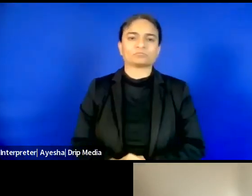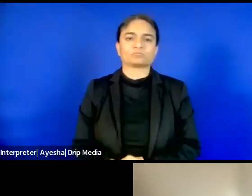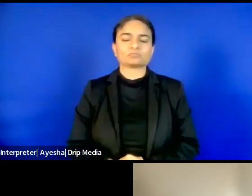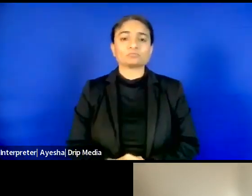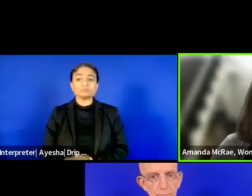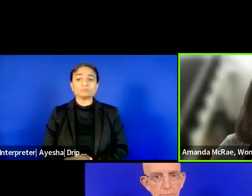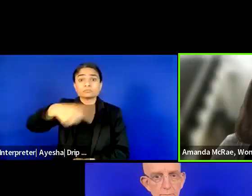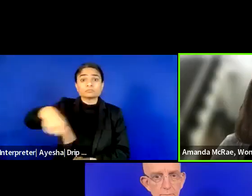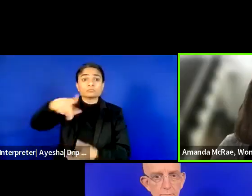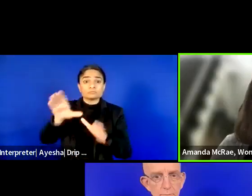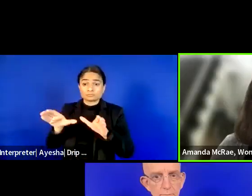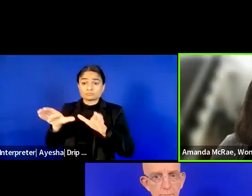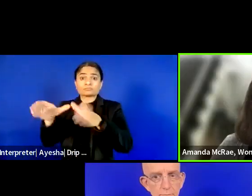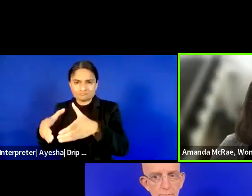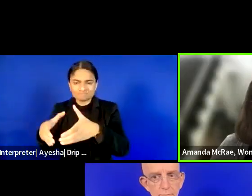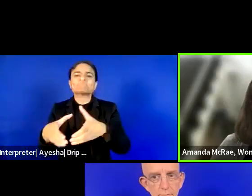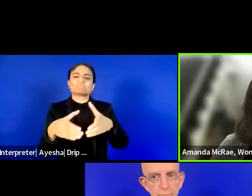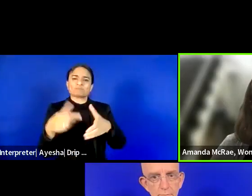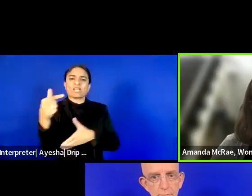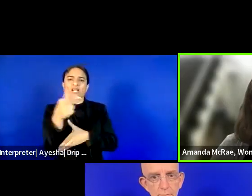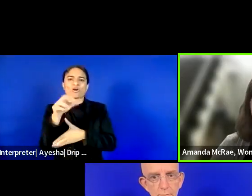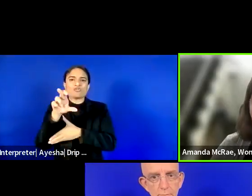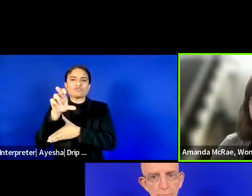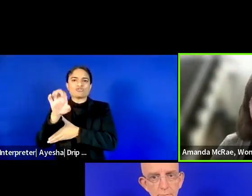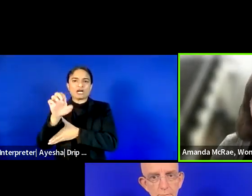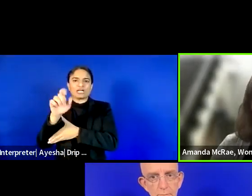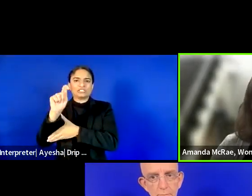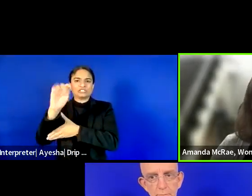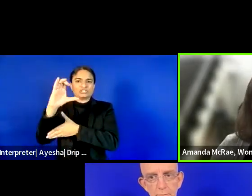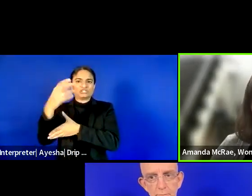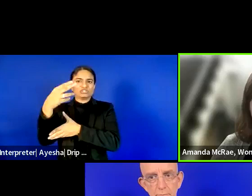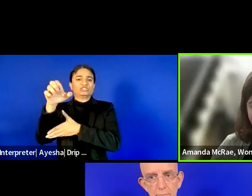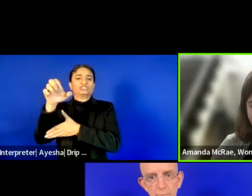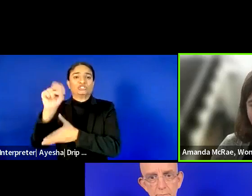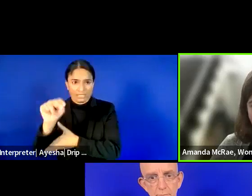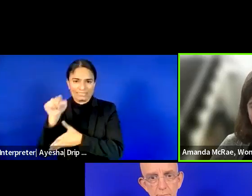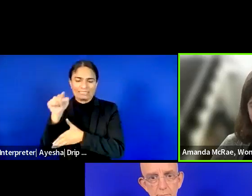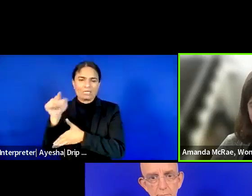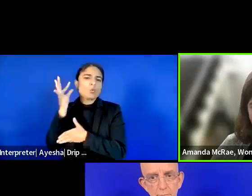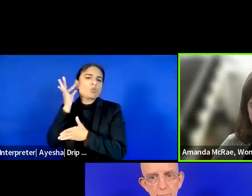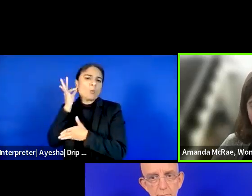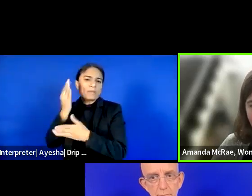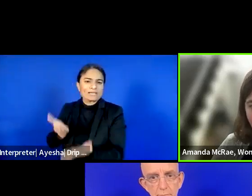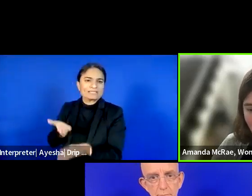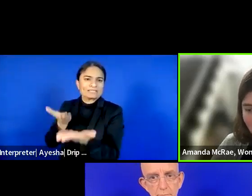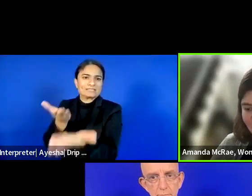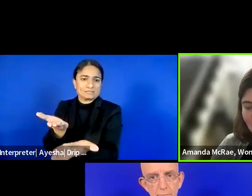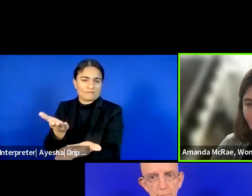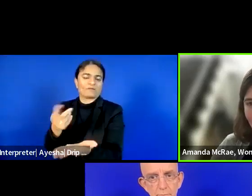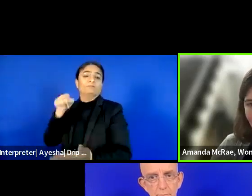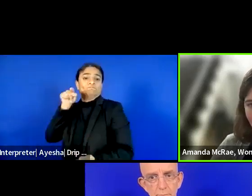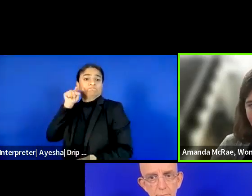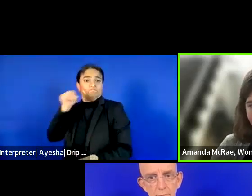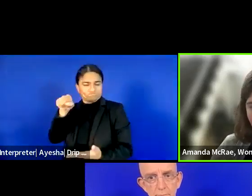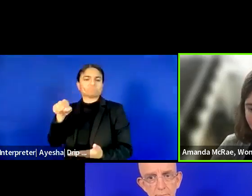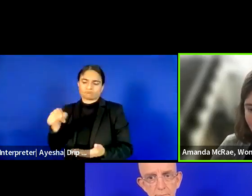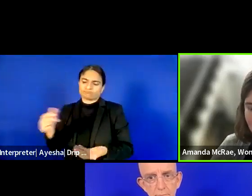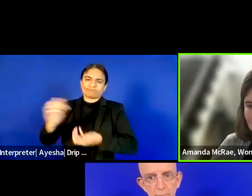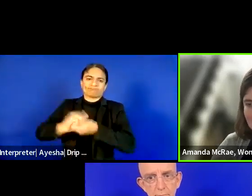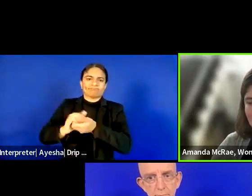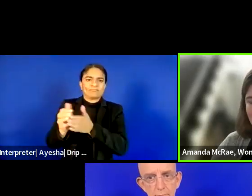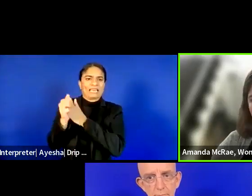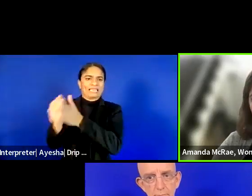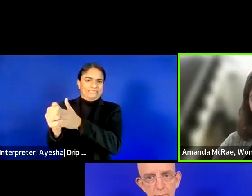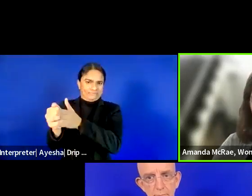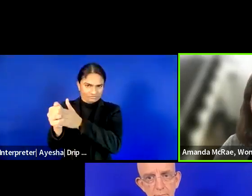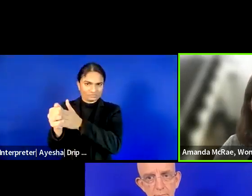Deliver conference, which was held in July in Kigali, Rwanda. And I'm sure many of you were there or heard about the conference